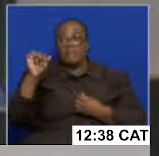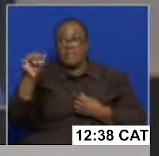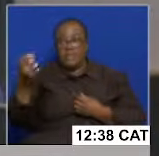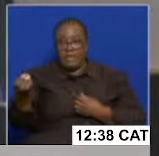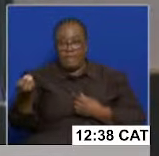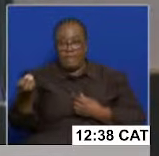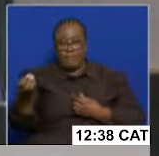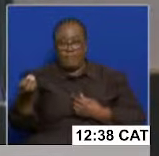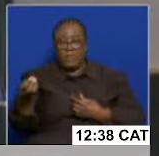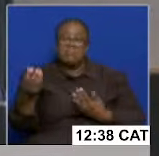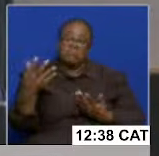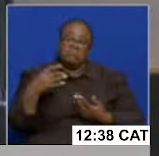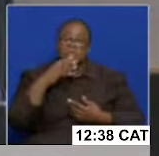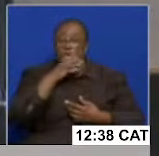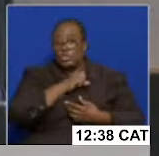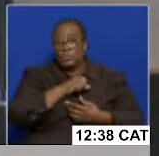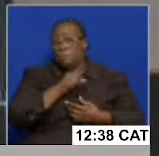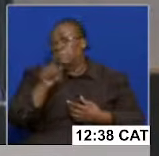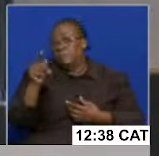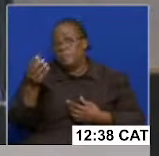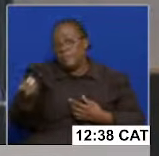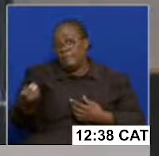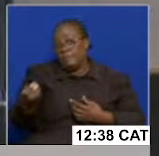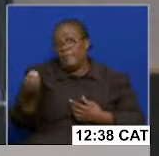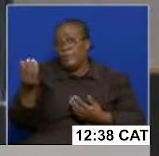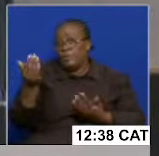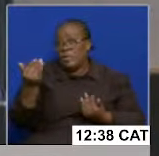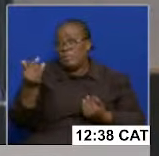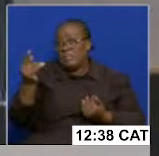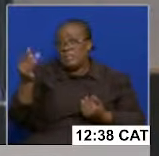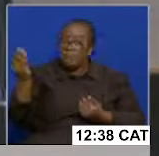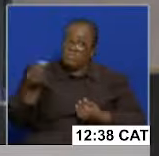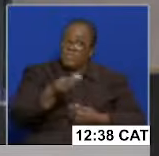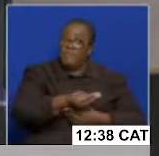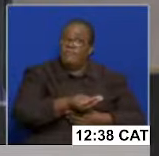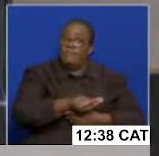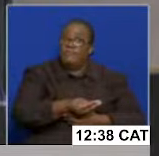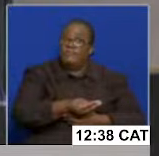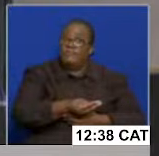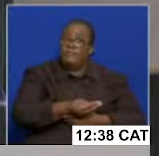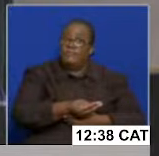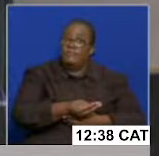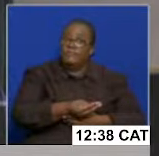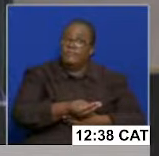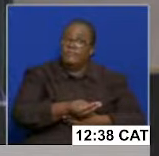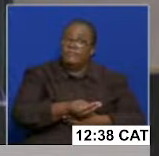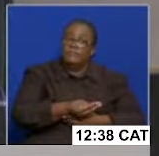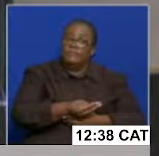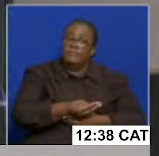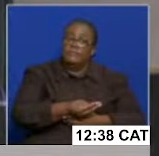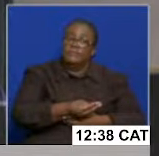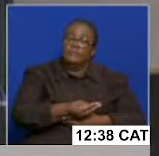still had them, you expected him to just take them out from wherever they were and just give them to you like that?